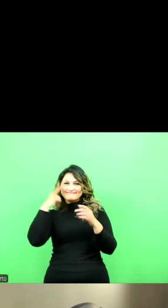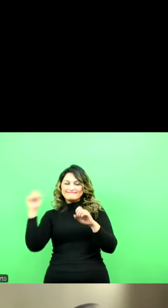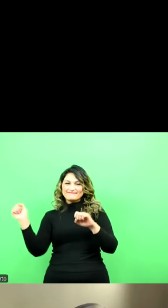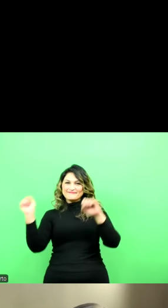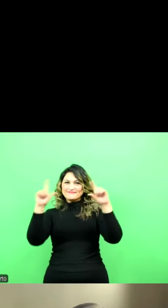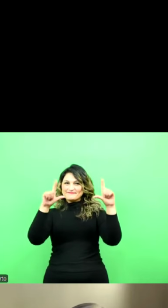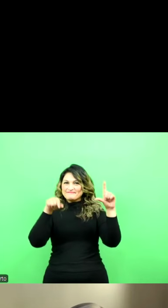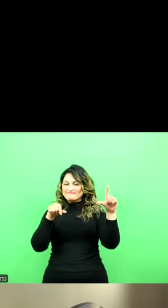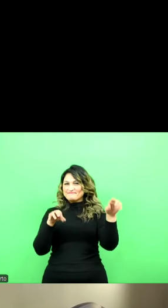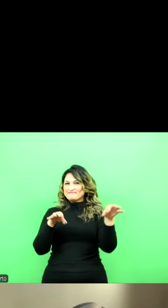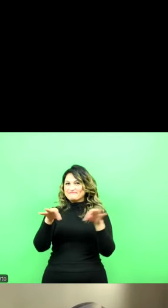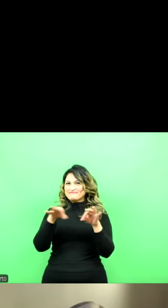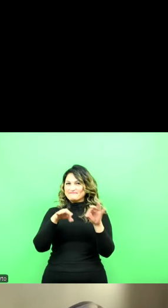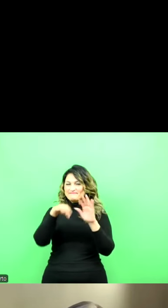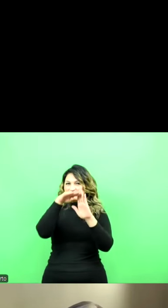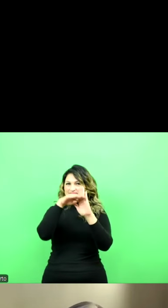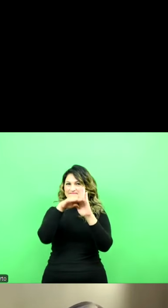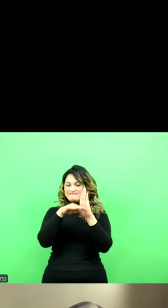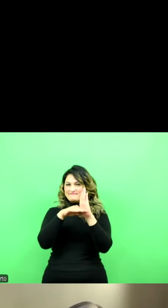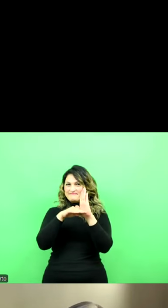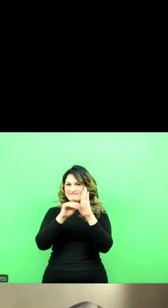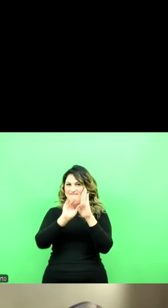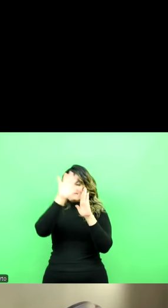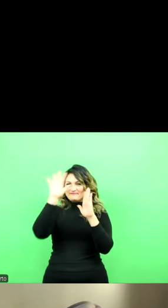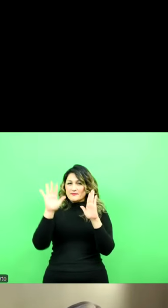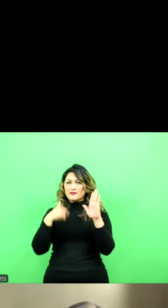We need to understand there is the